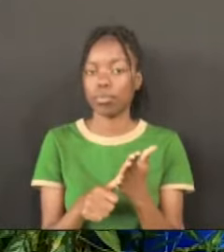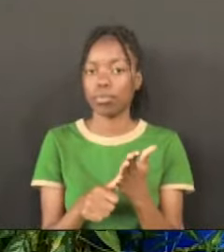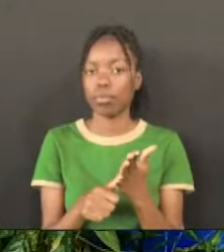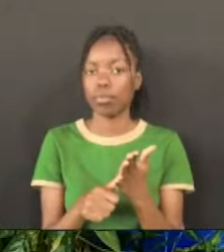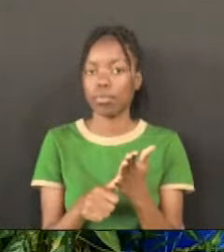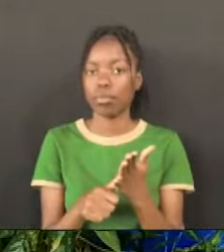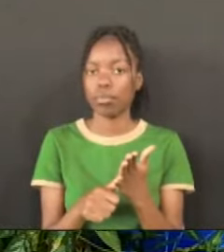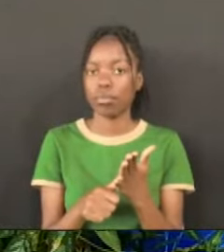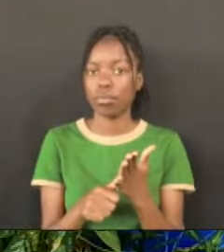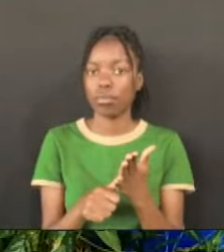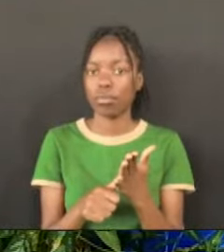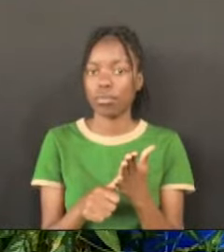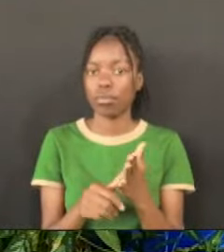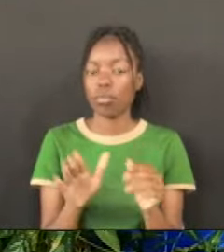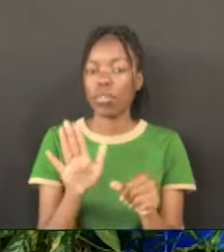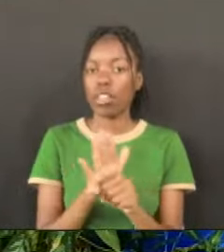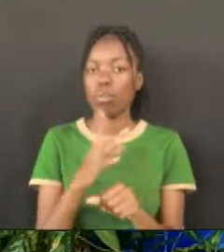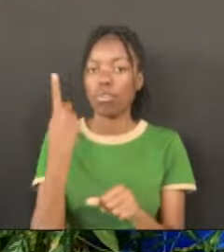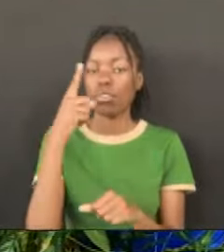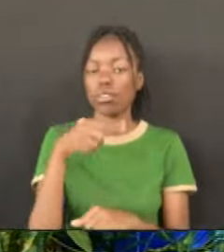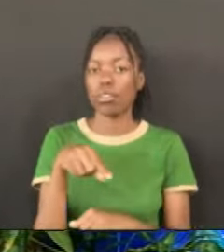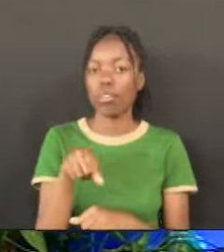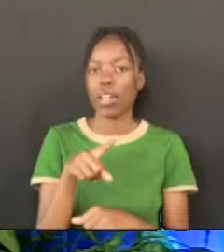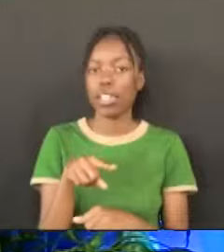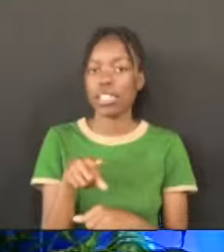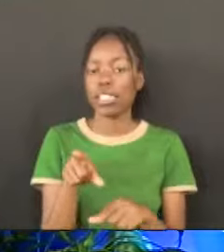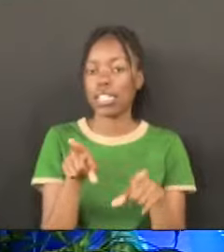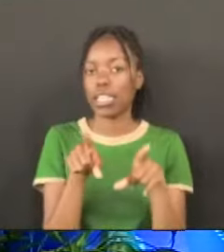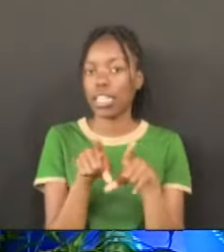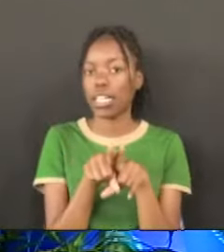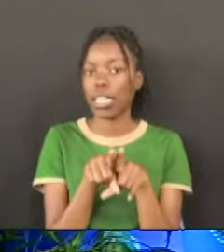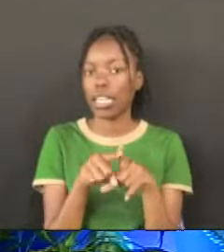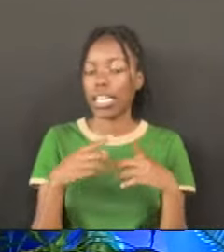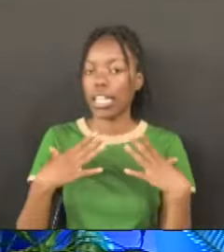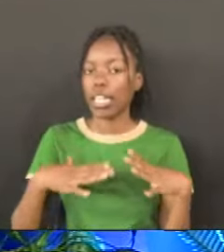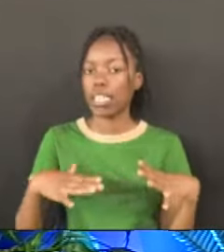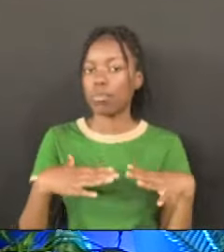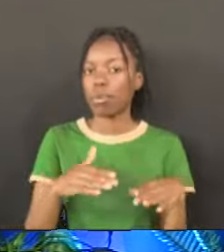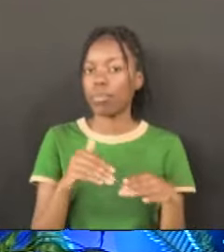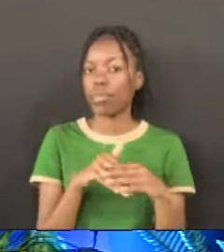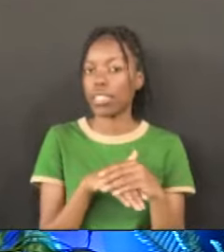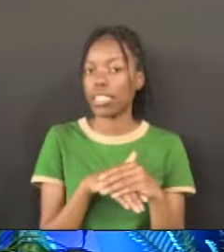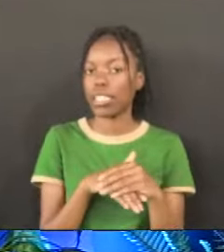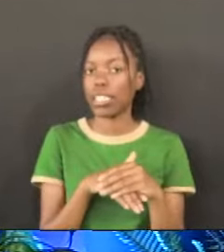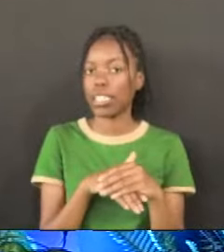You know, most of us are the people in